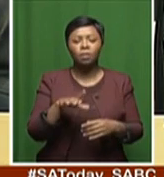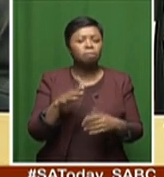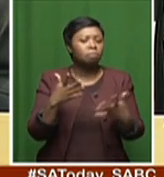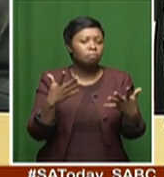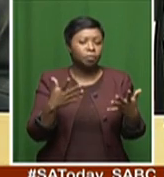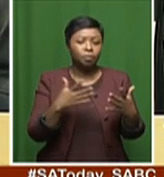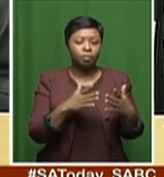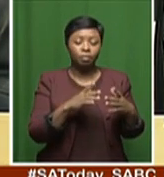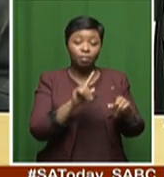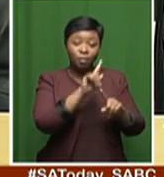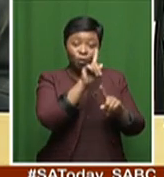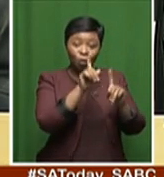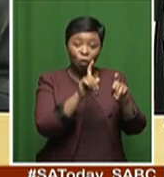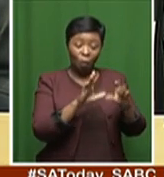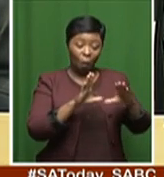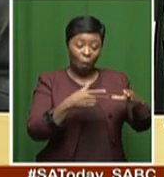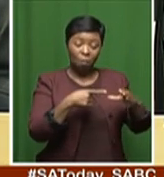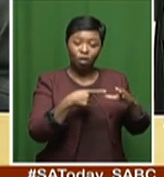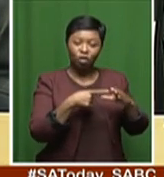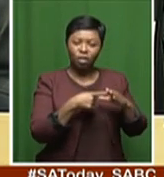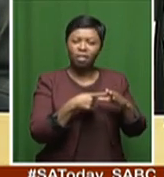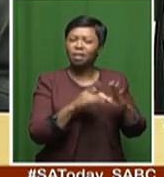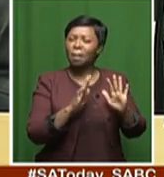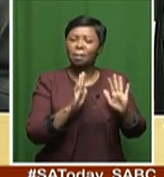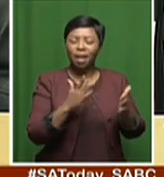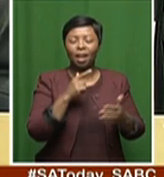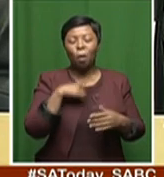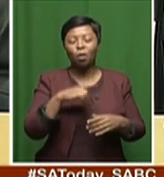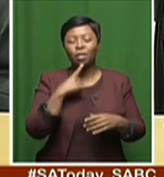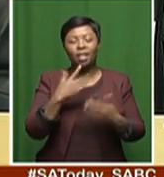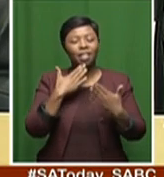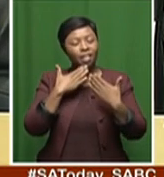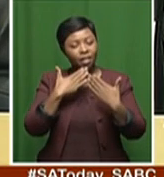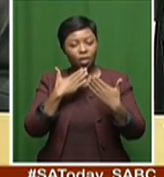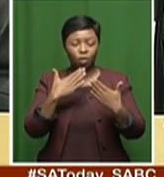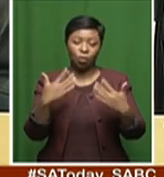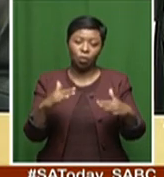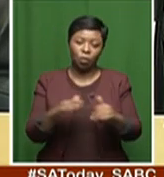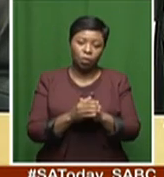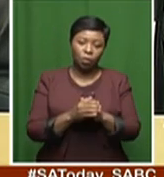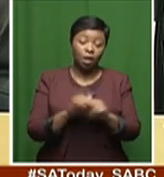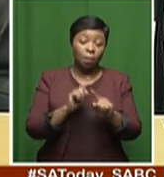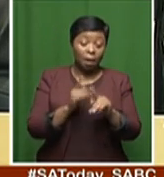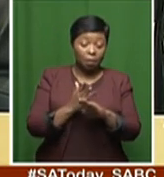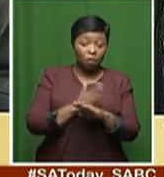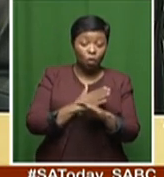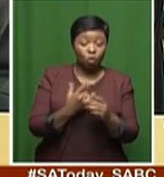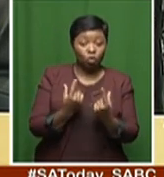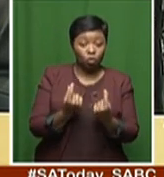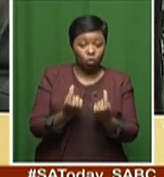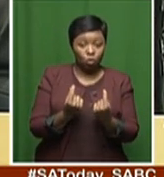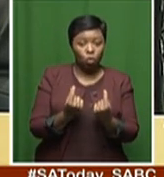Commission. But maybe before doing so, I would just like to take a moment